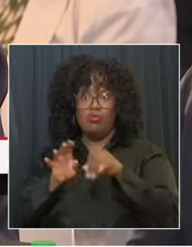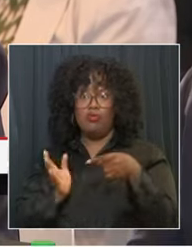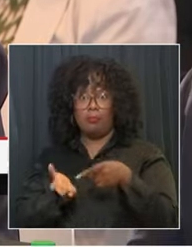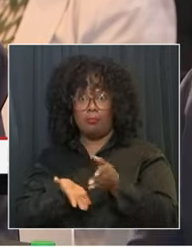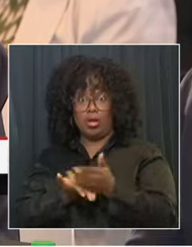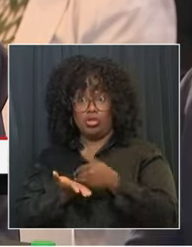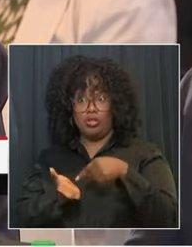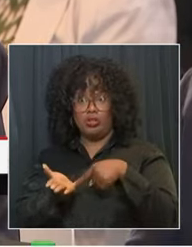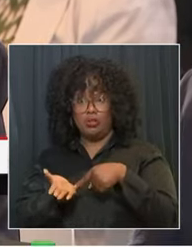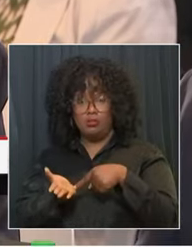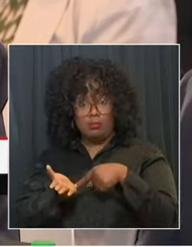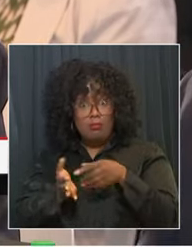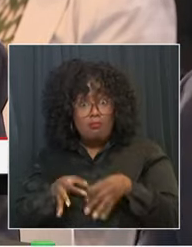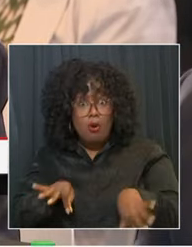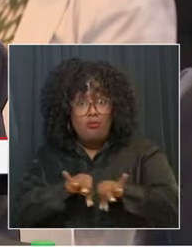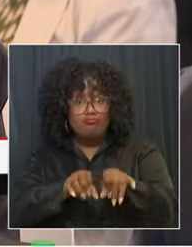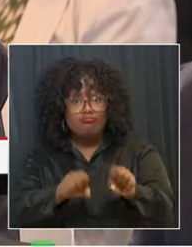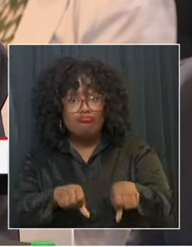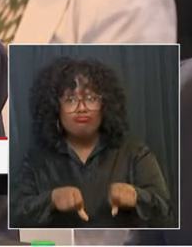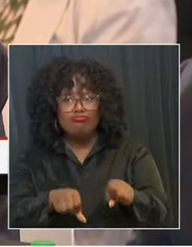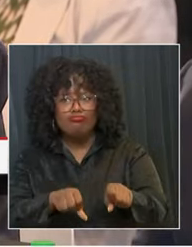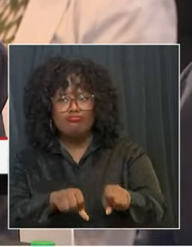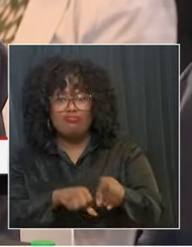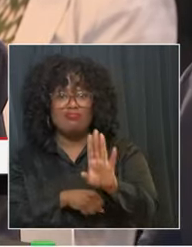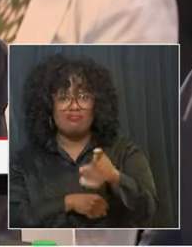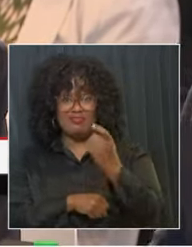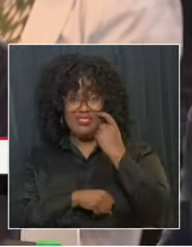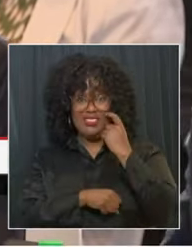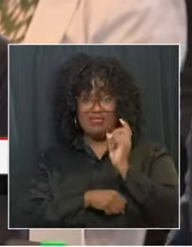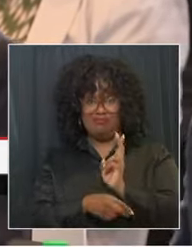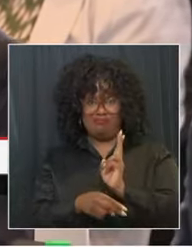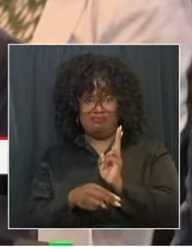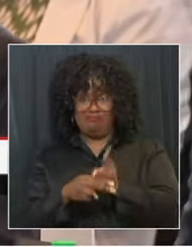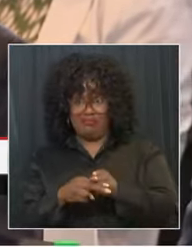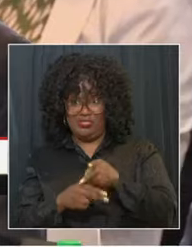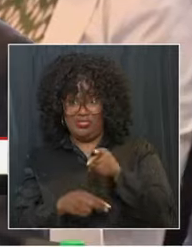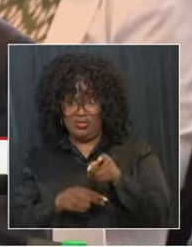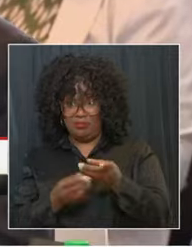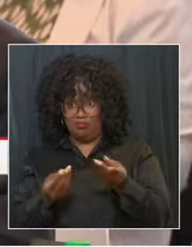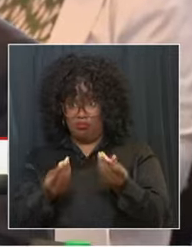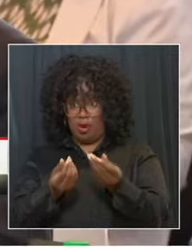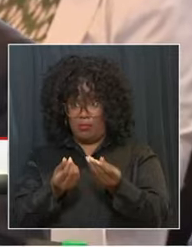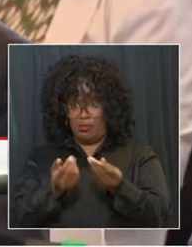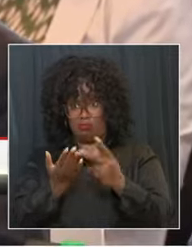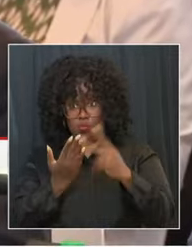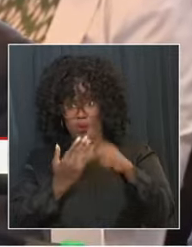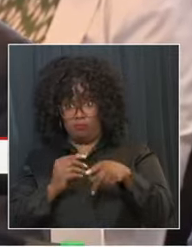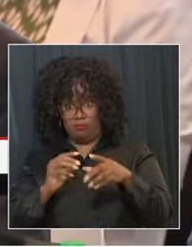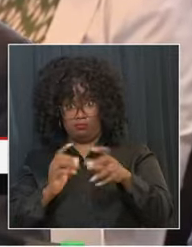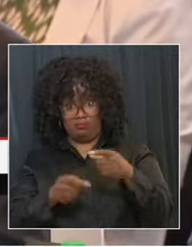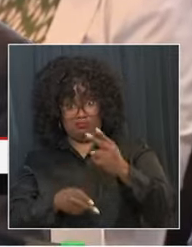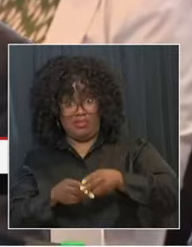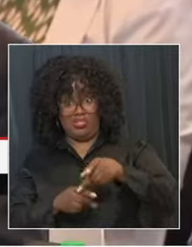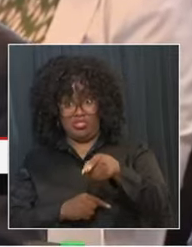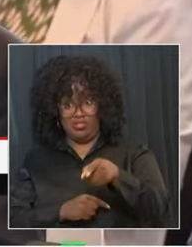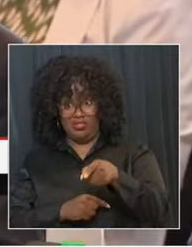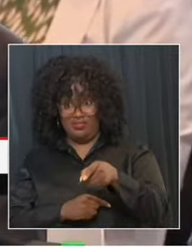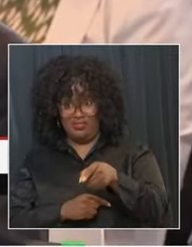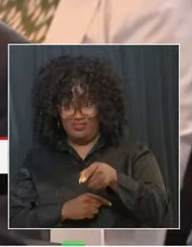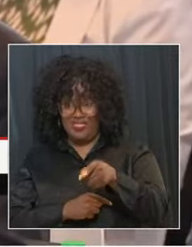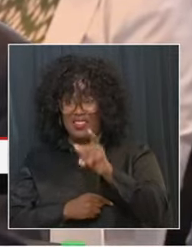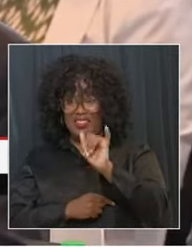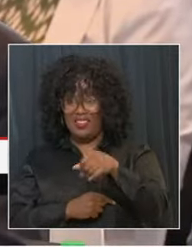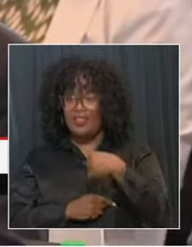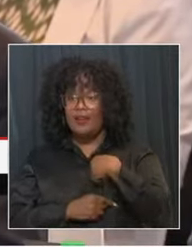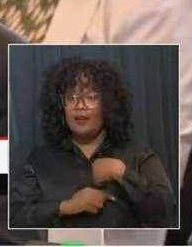that you're continuing to put in for the heirs property program. Yes. On the legislative side, that's been a priority for me of helping reform our heirs property laws to help